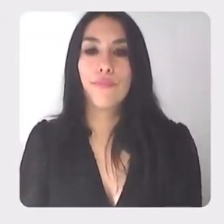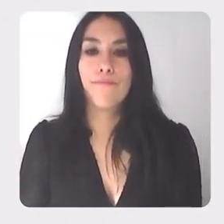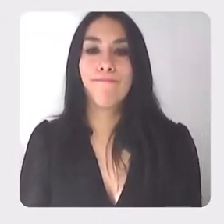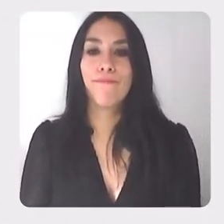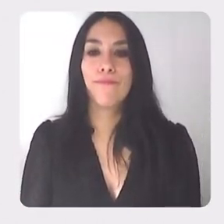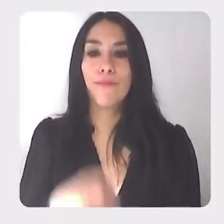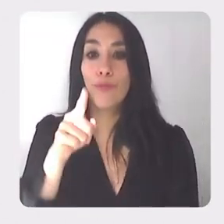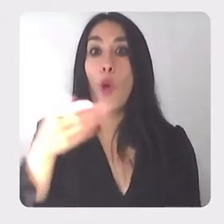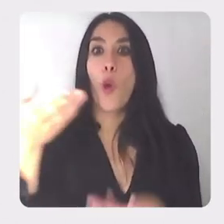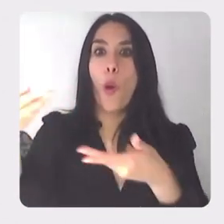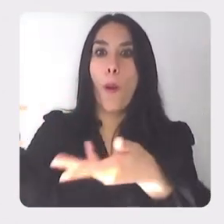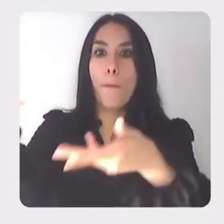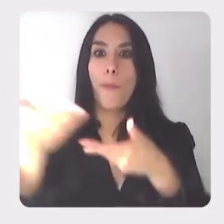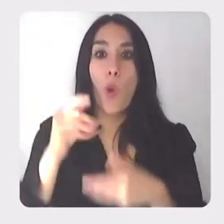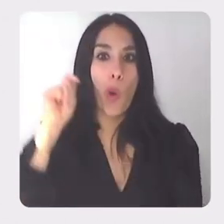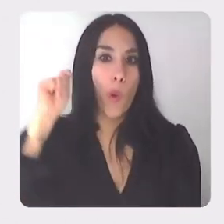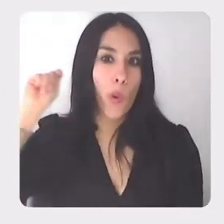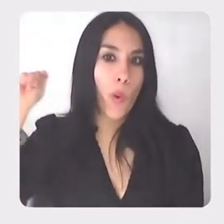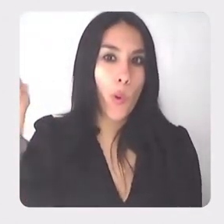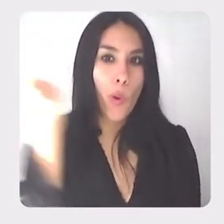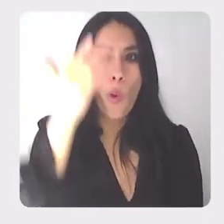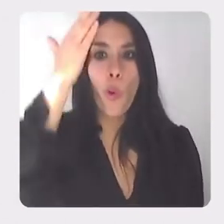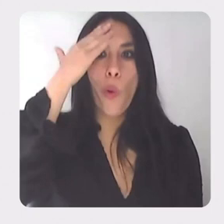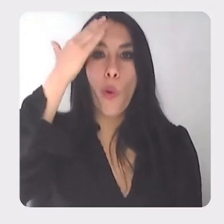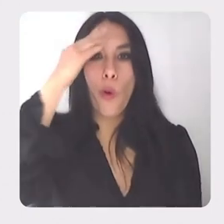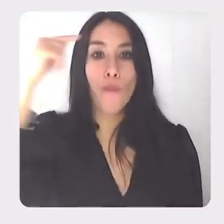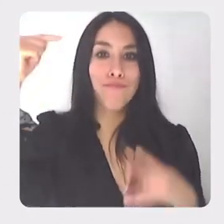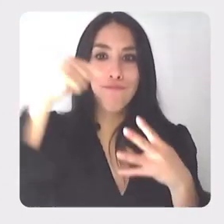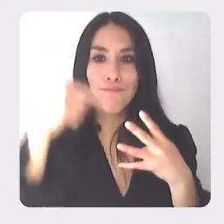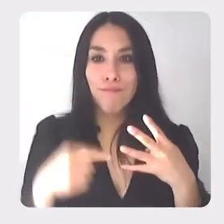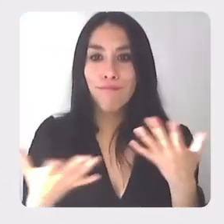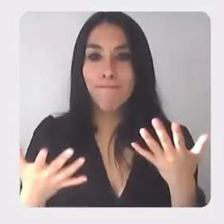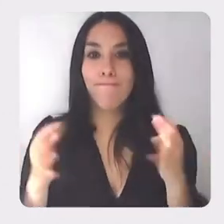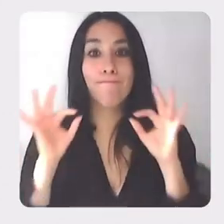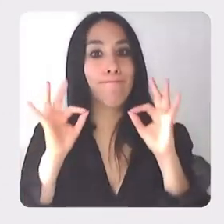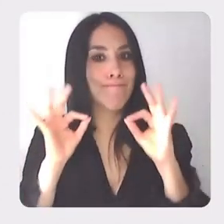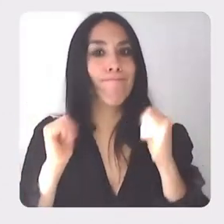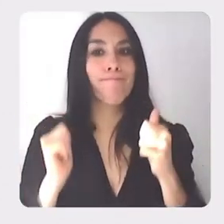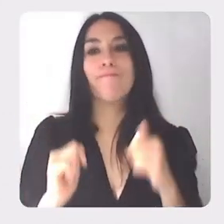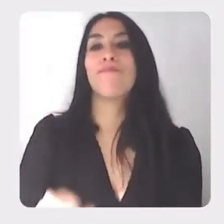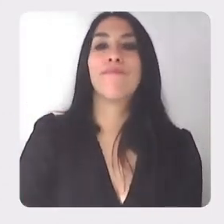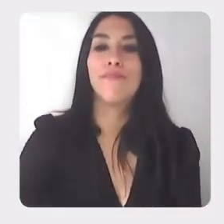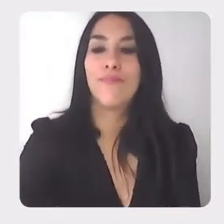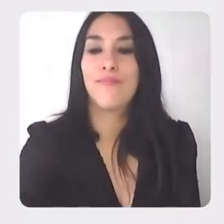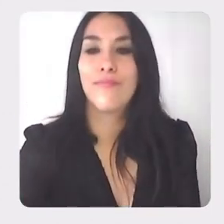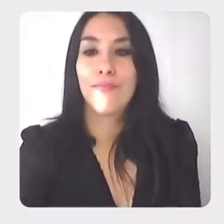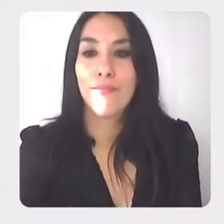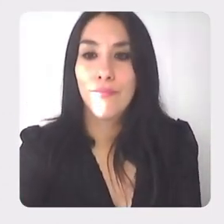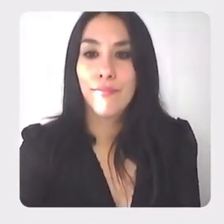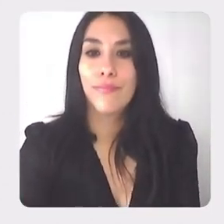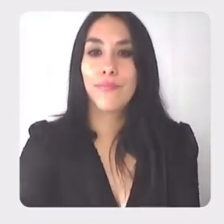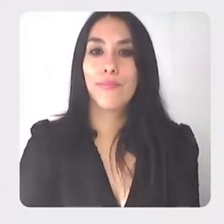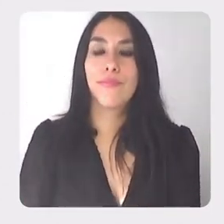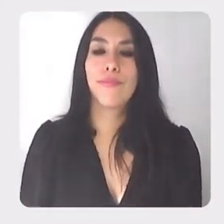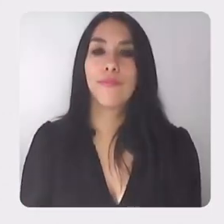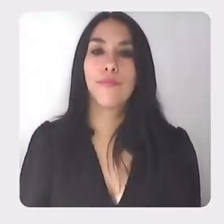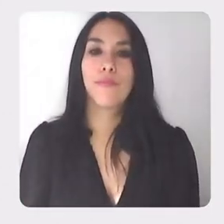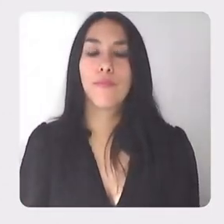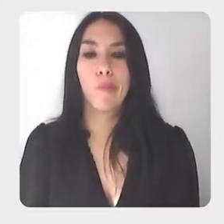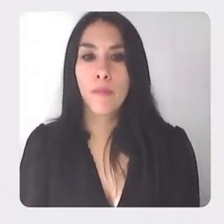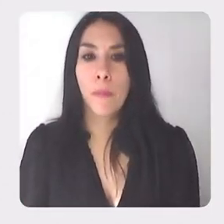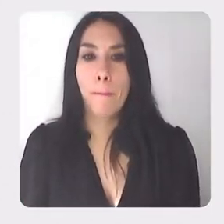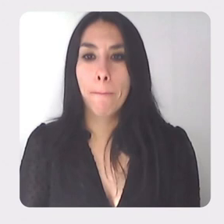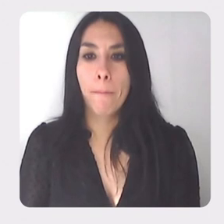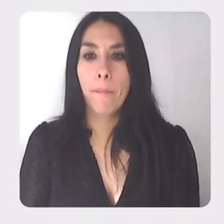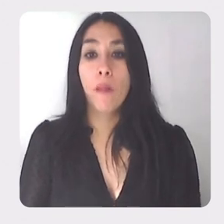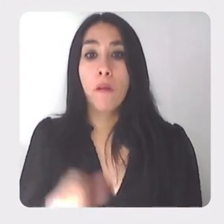sorry for the hurt. I'm sorry for the pain. I'm sorry that I ever let you think that you could stay.